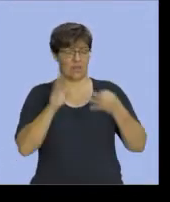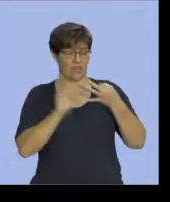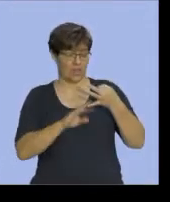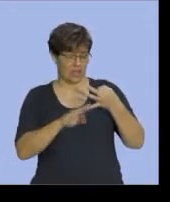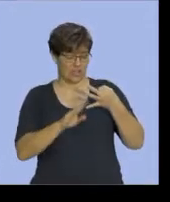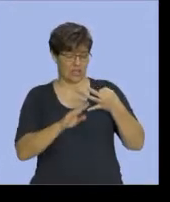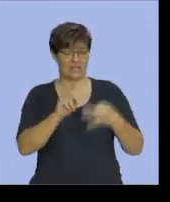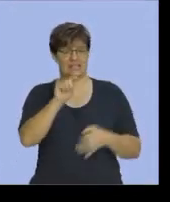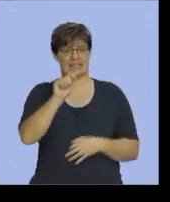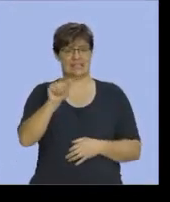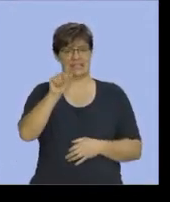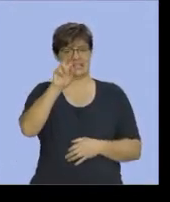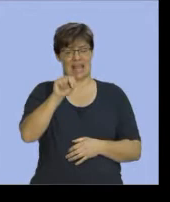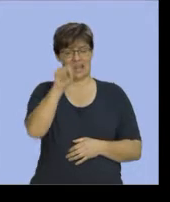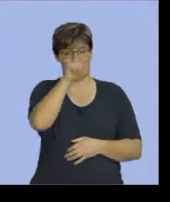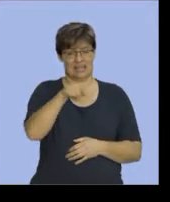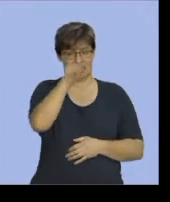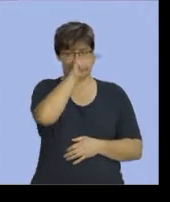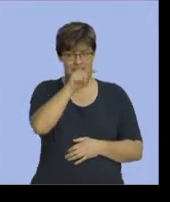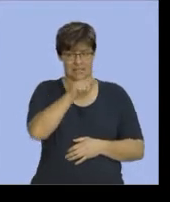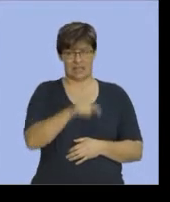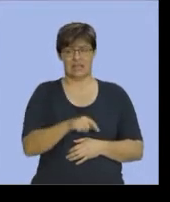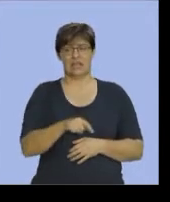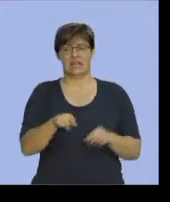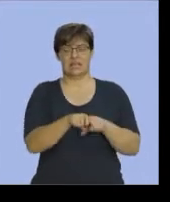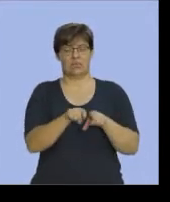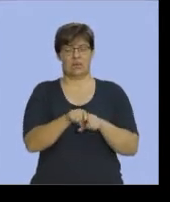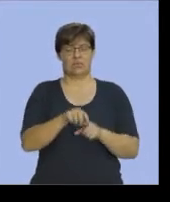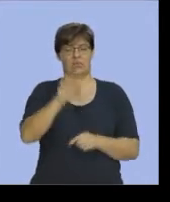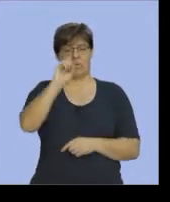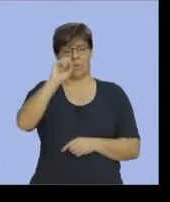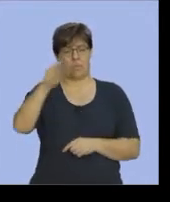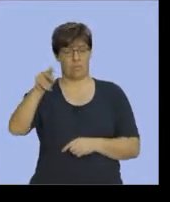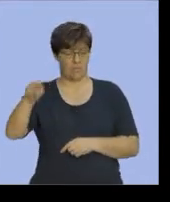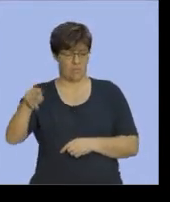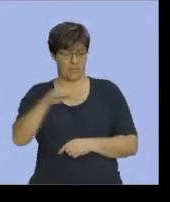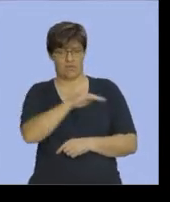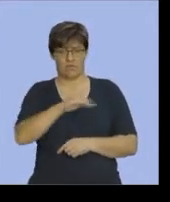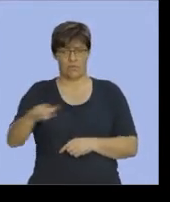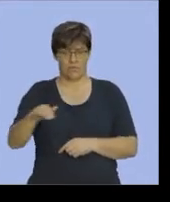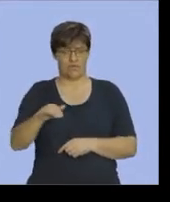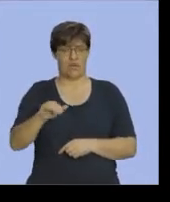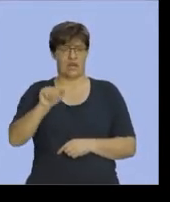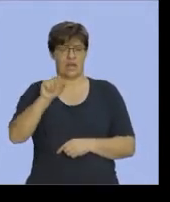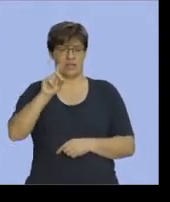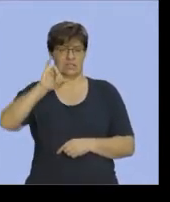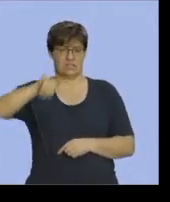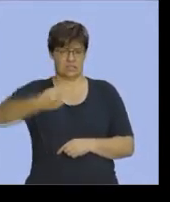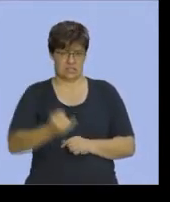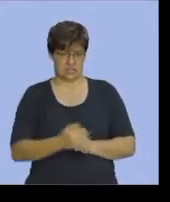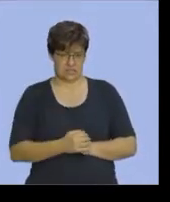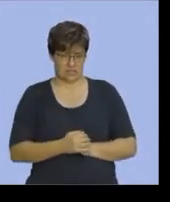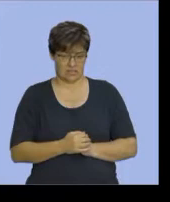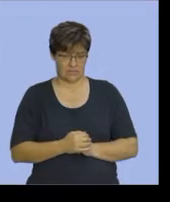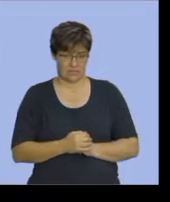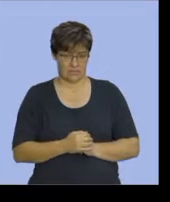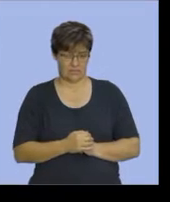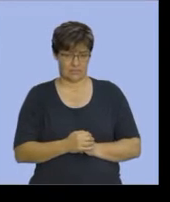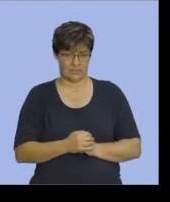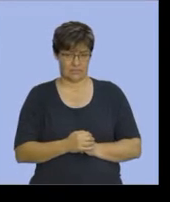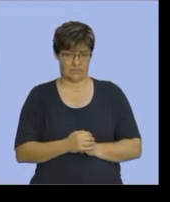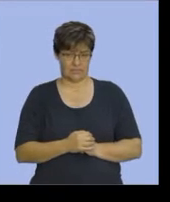side, and then the last ratio will then be the tan theta, which is equals to opposite over